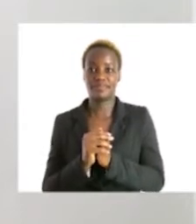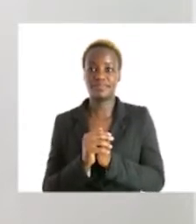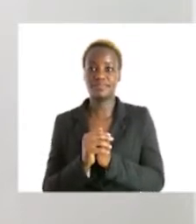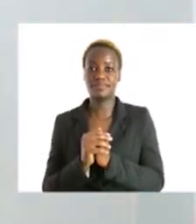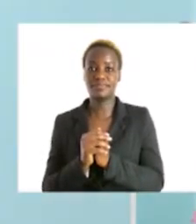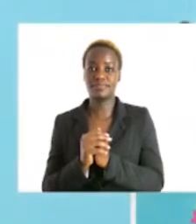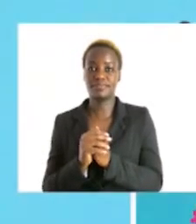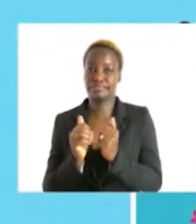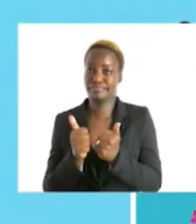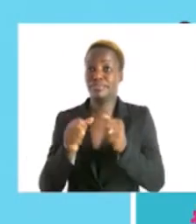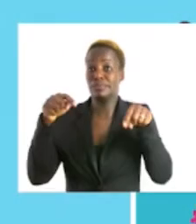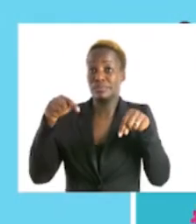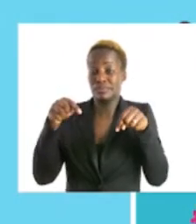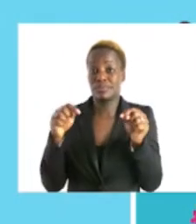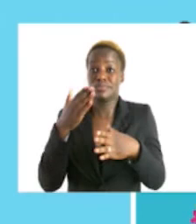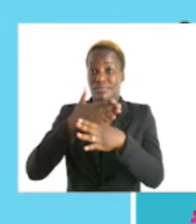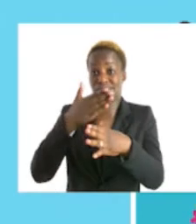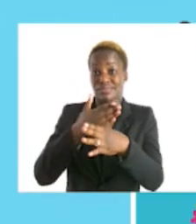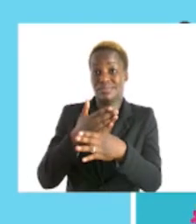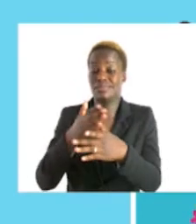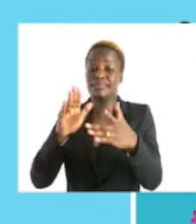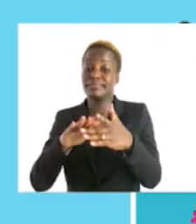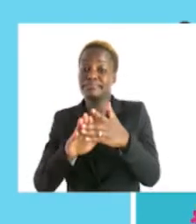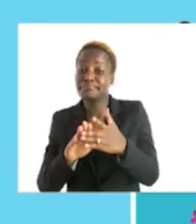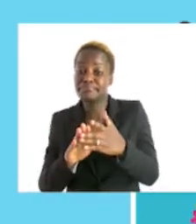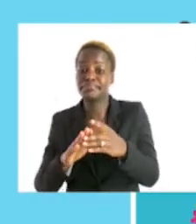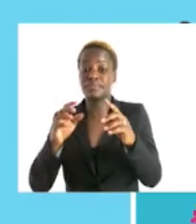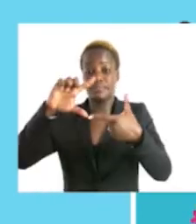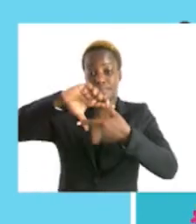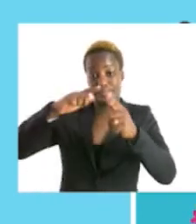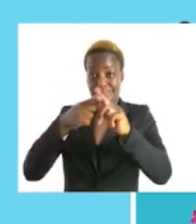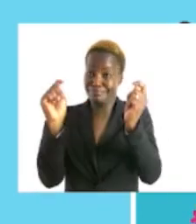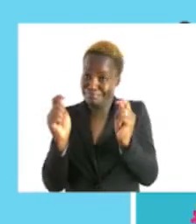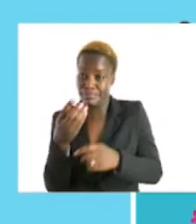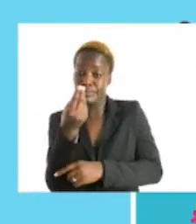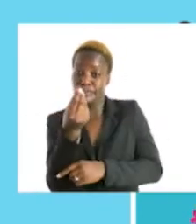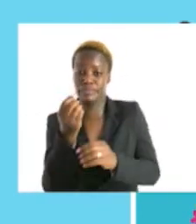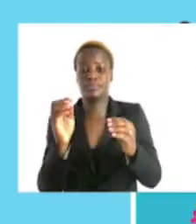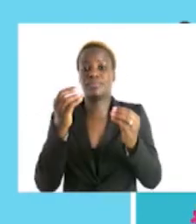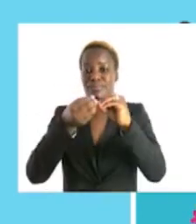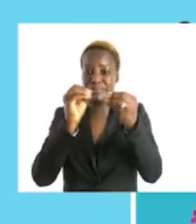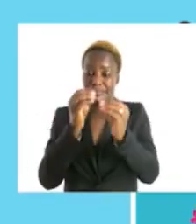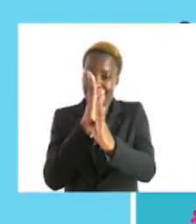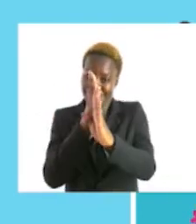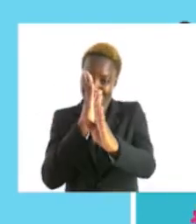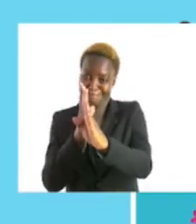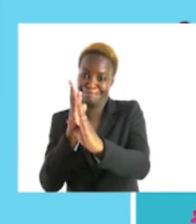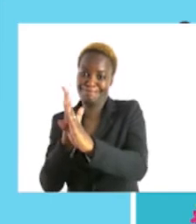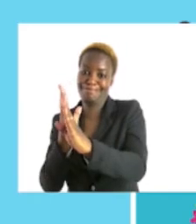Great. Today's lesson will be about geometry, money, and